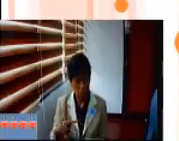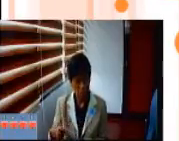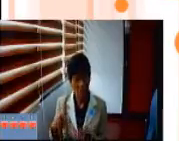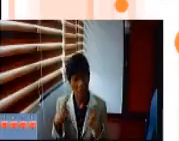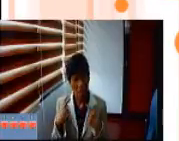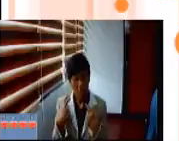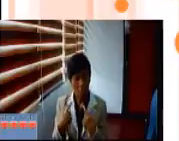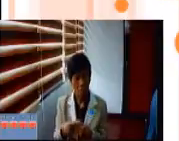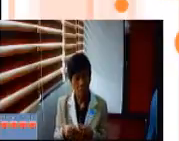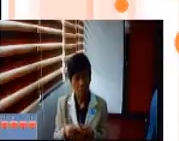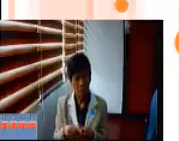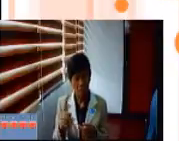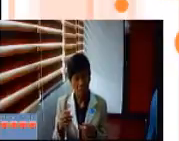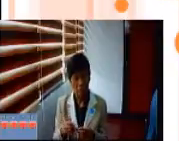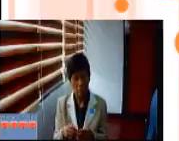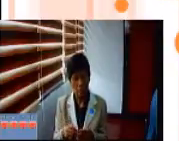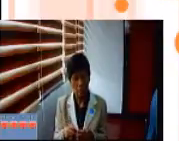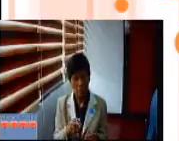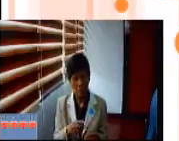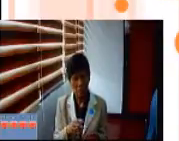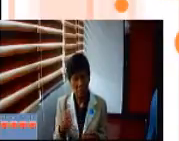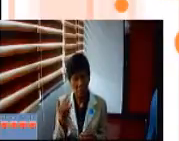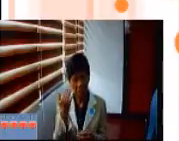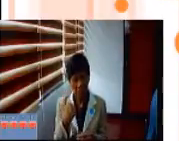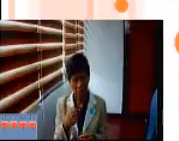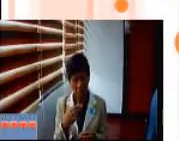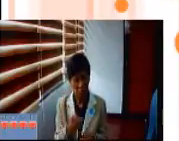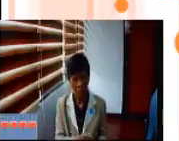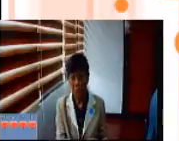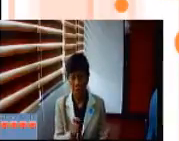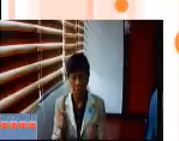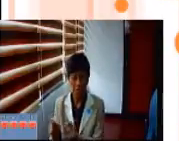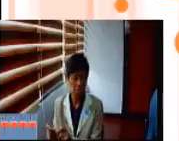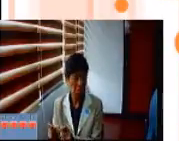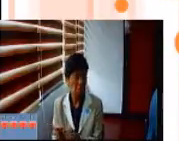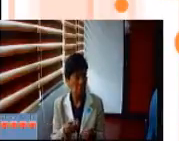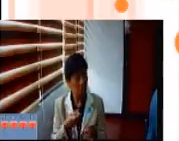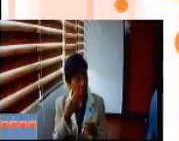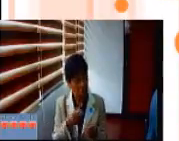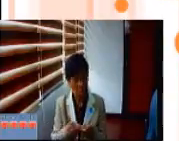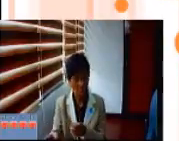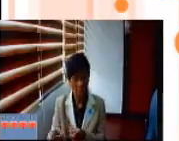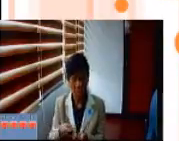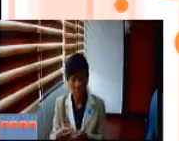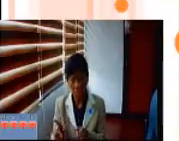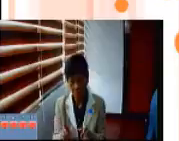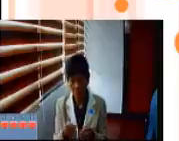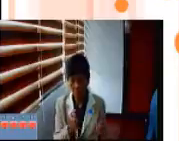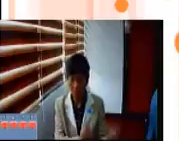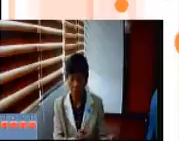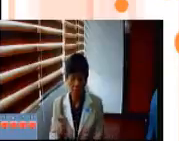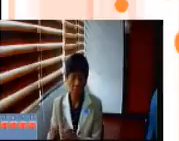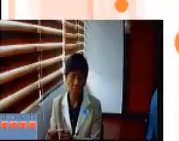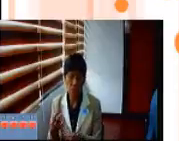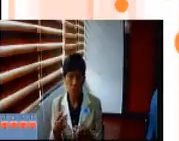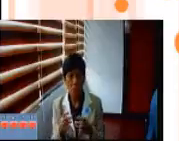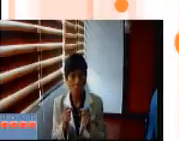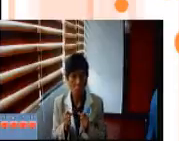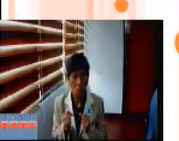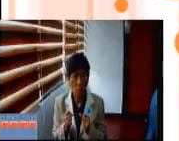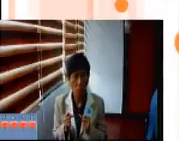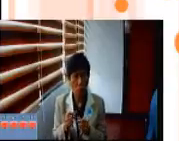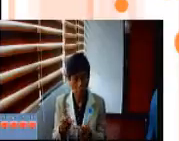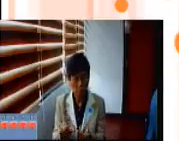distribution. Kasi po, kung mainit na dito, pupunta po sila dun sa mas malamig na mas conducive sa kanila. So, dahil